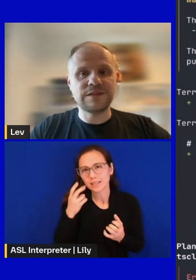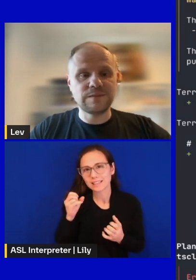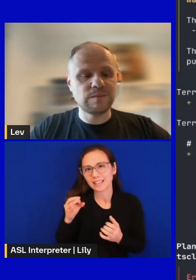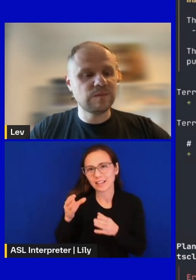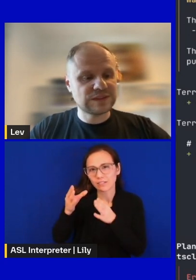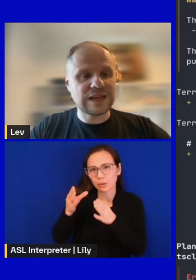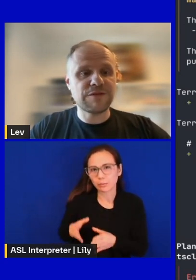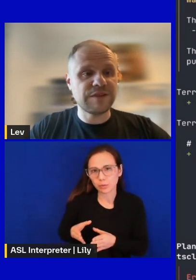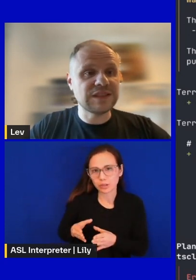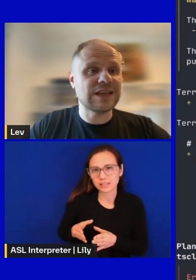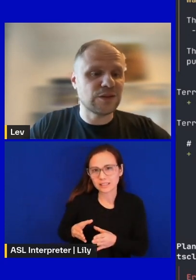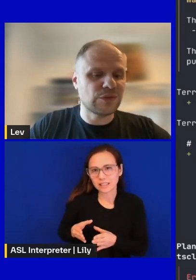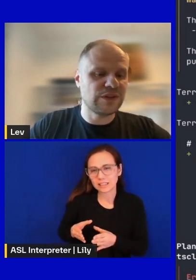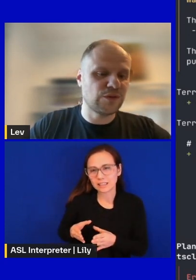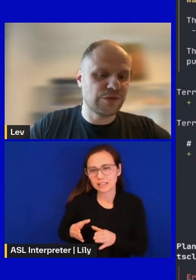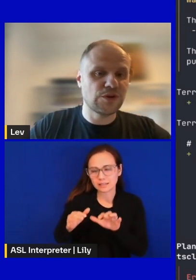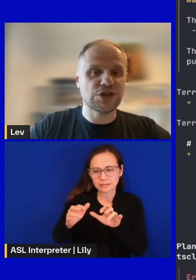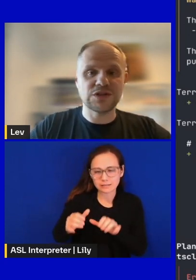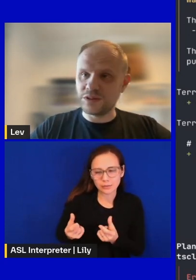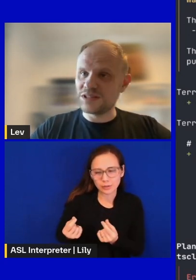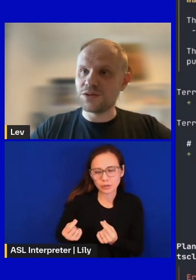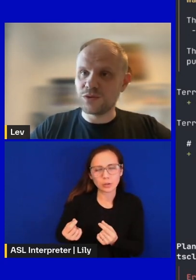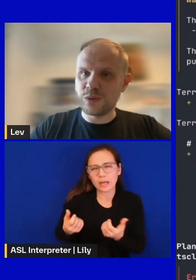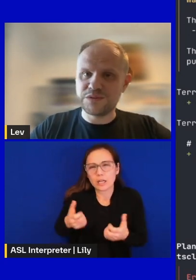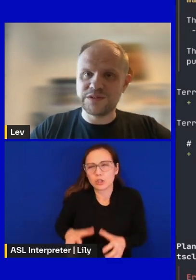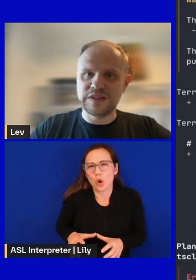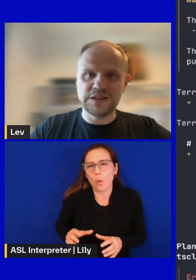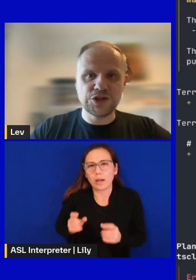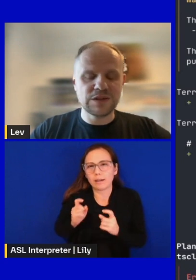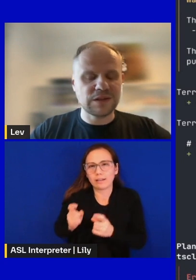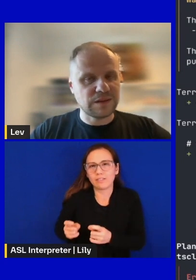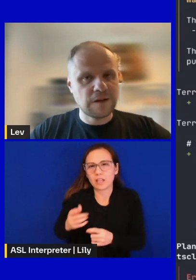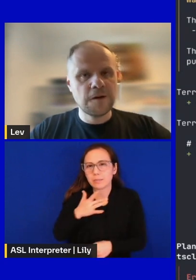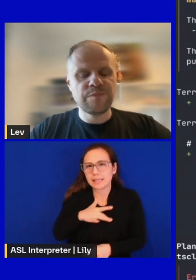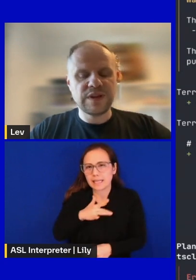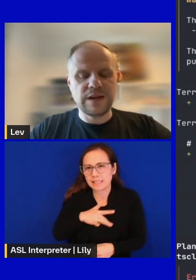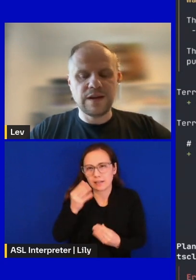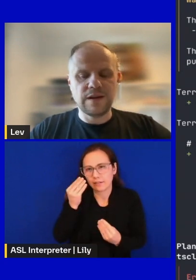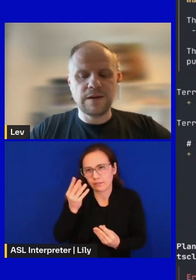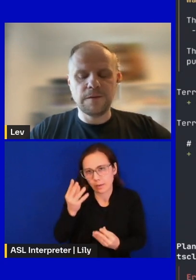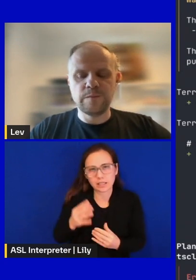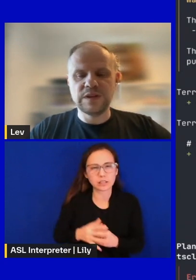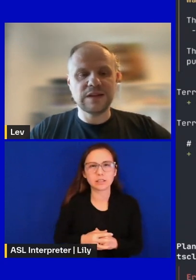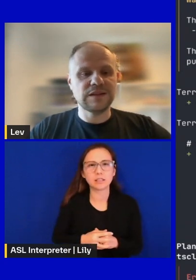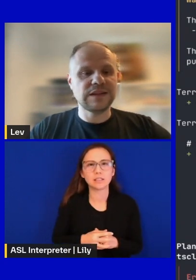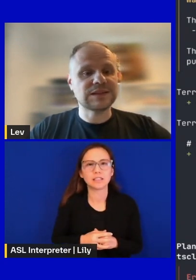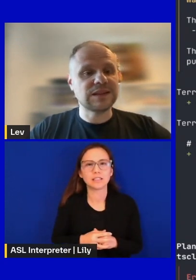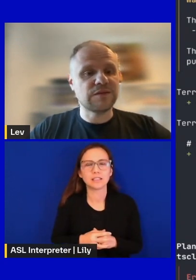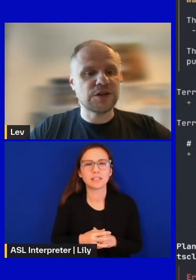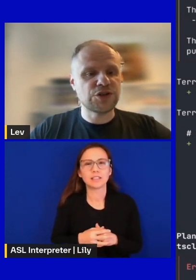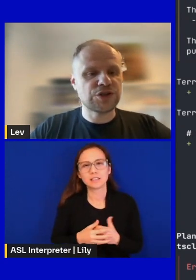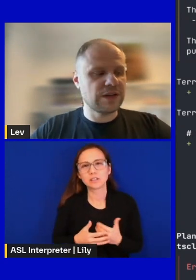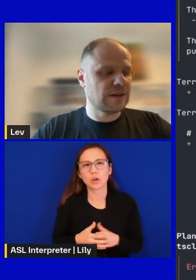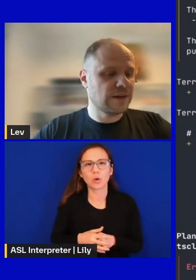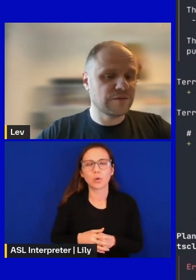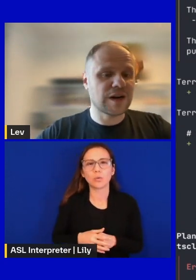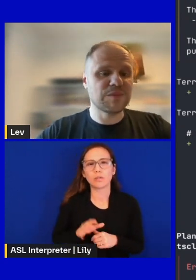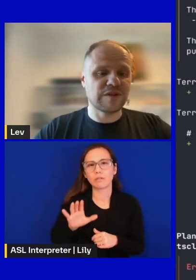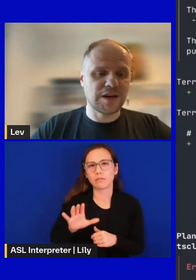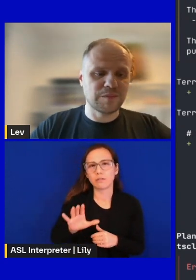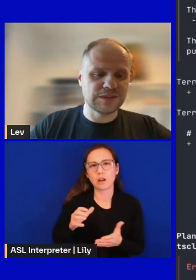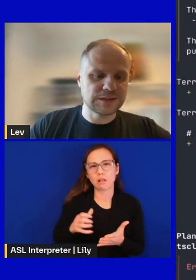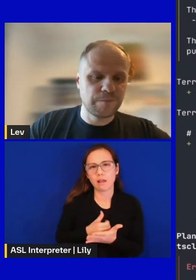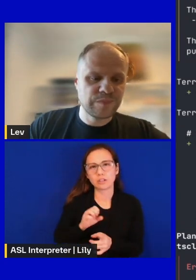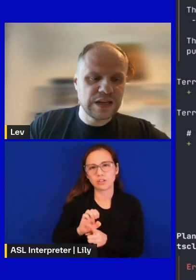sensitive stuff inside of the configuration. So this is also one of the validation that the candidates leverage